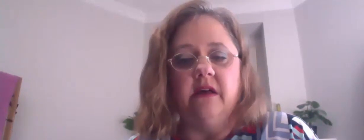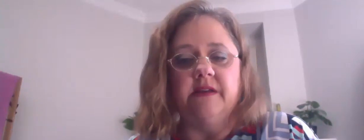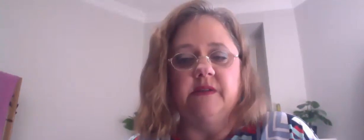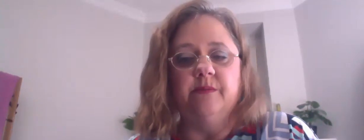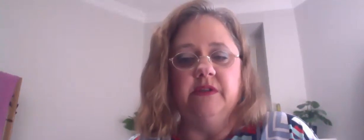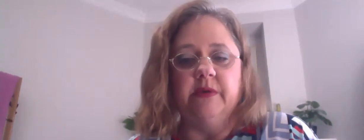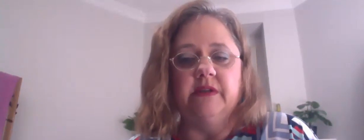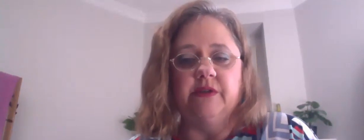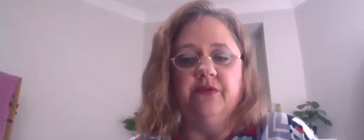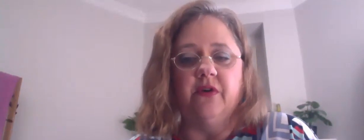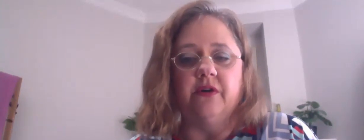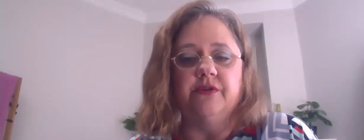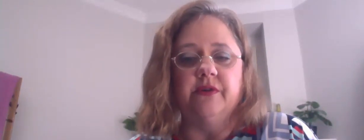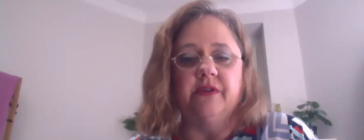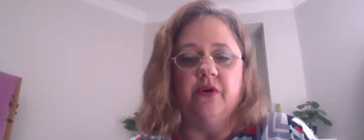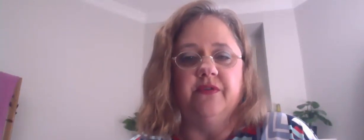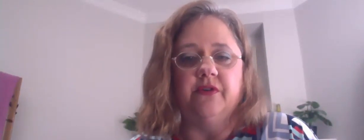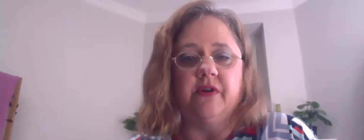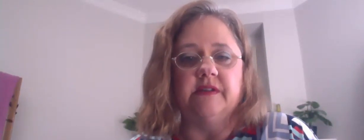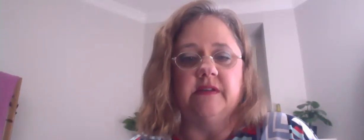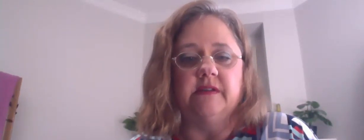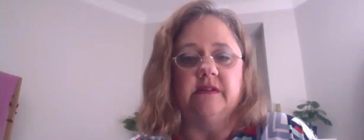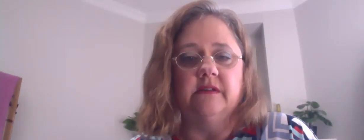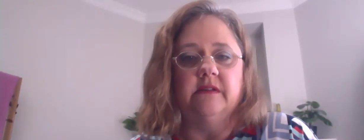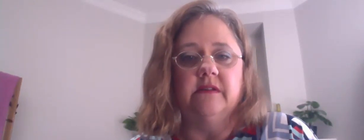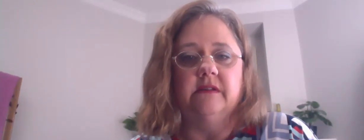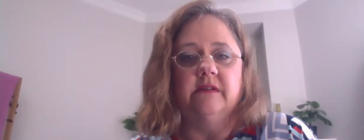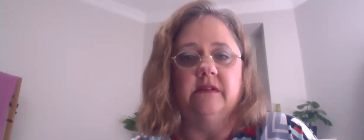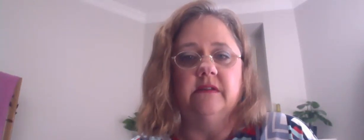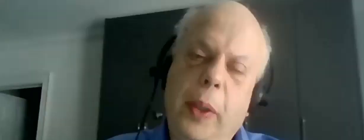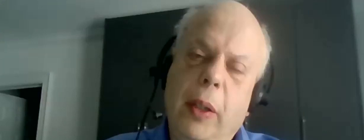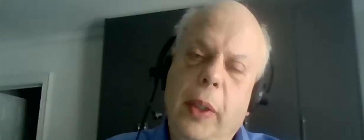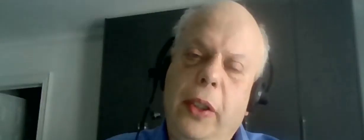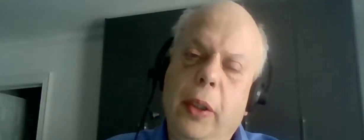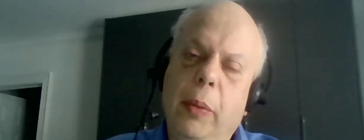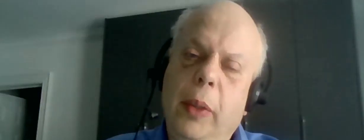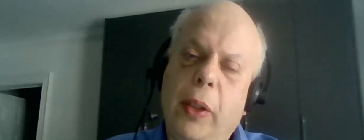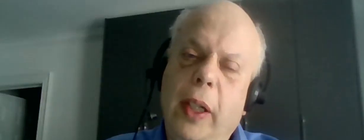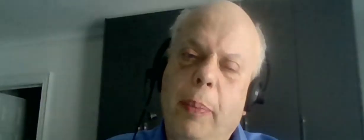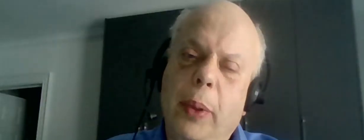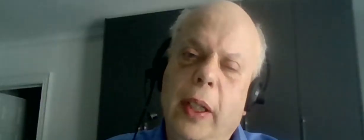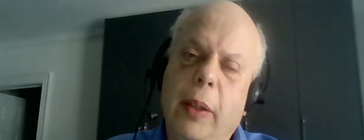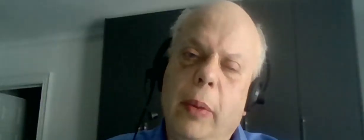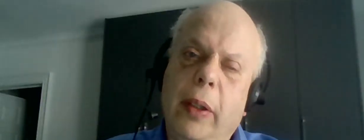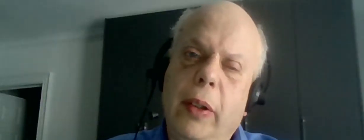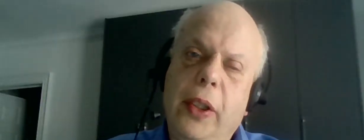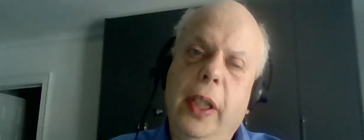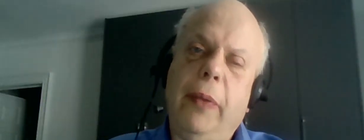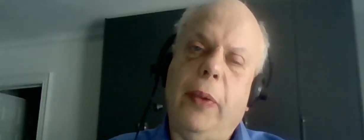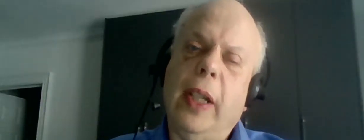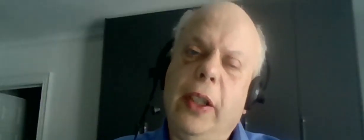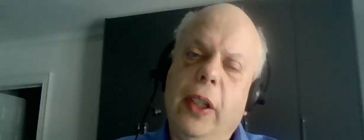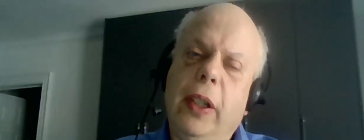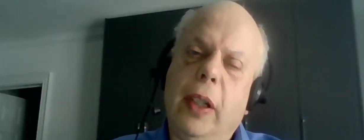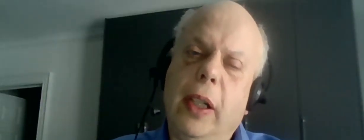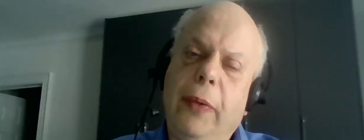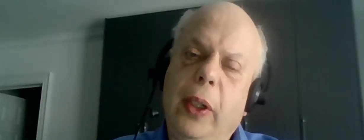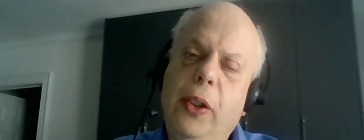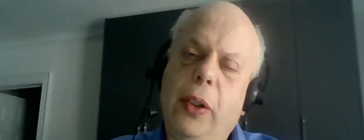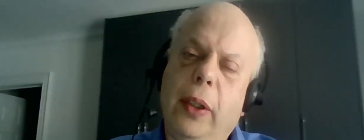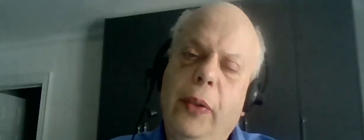AODA Alliance been doing so far during the COVID crisis? Well, as we always do, we try to point out where there is a need for action